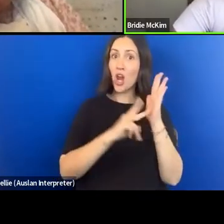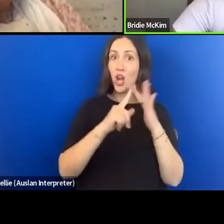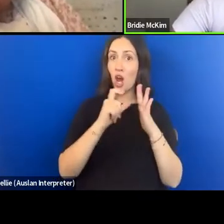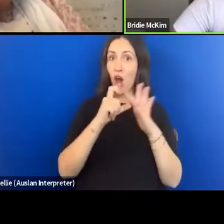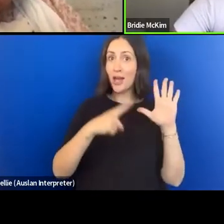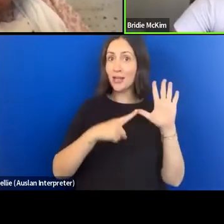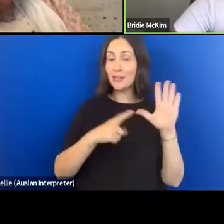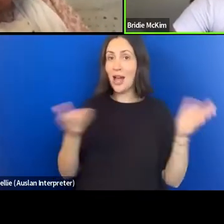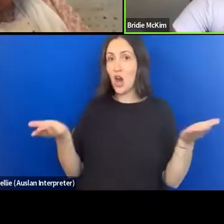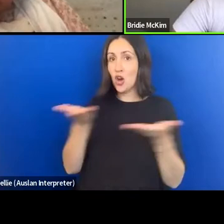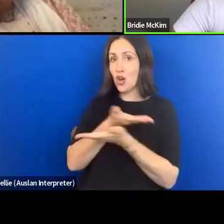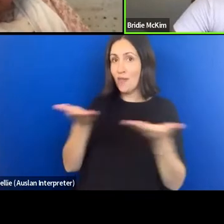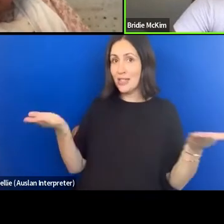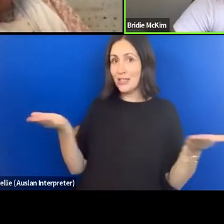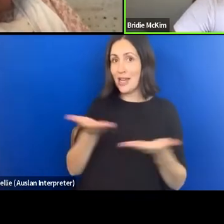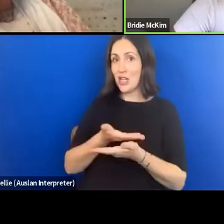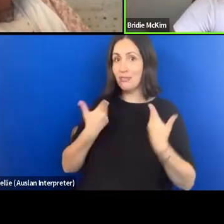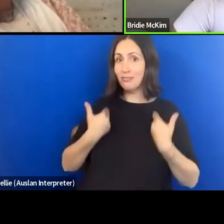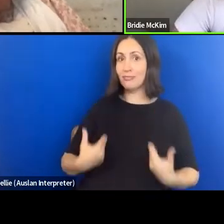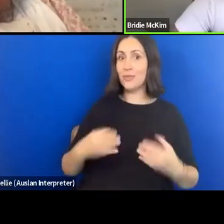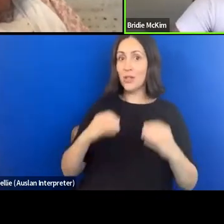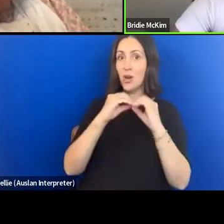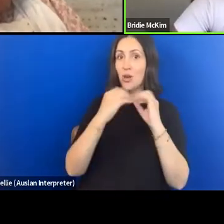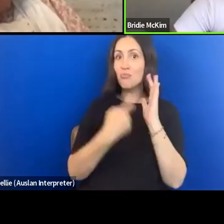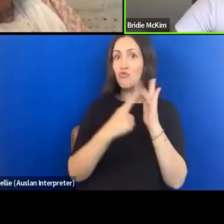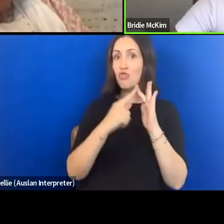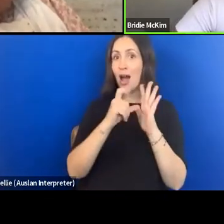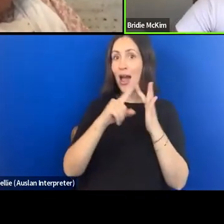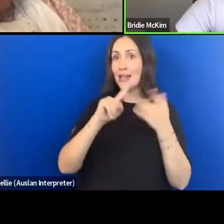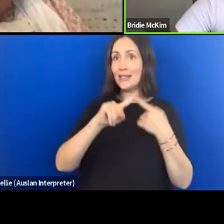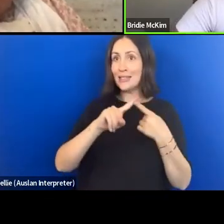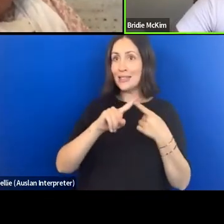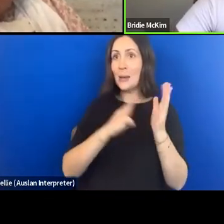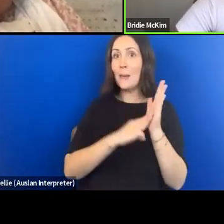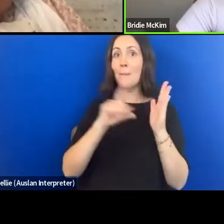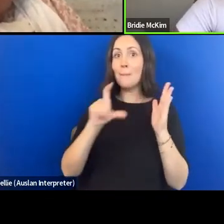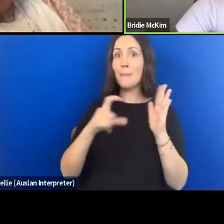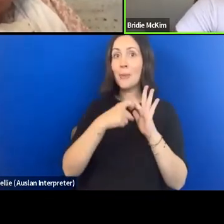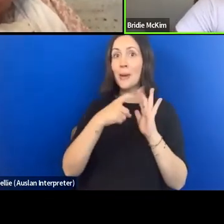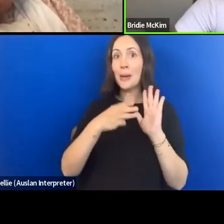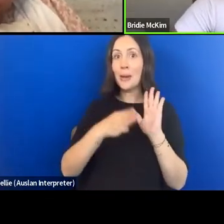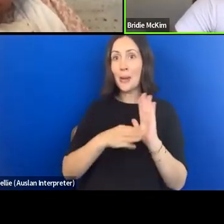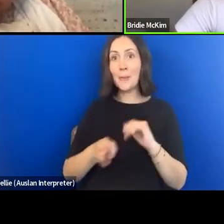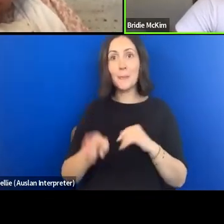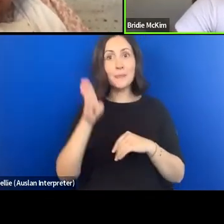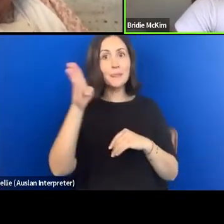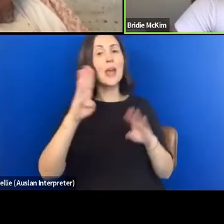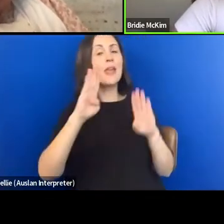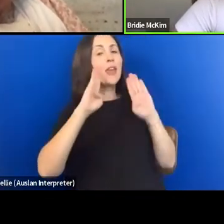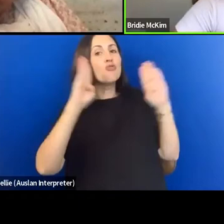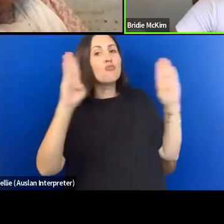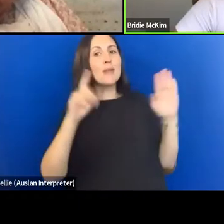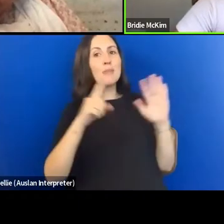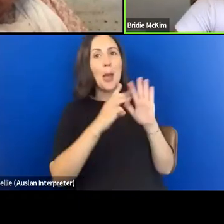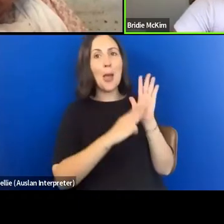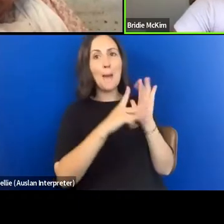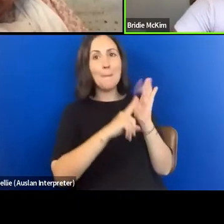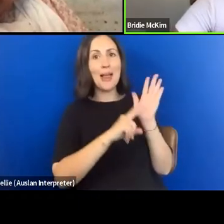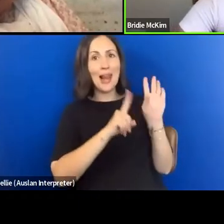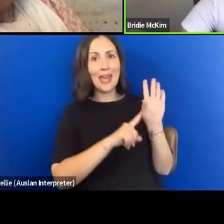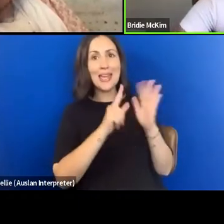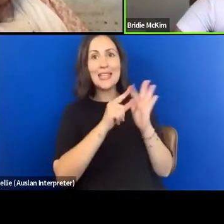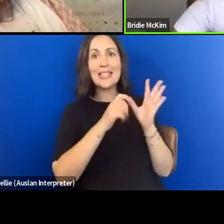conversation. My name is Bridie McKim and joining me today is the incredible Emily Dash, who is a